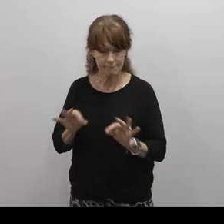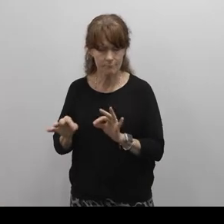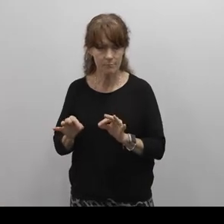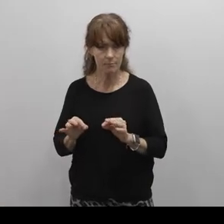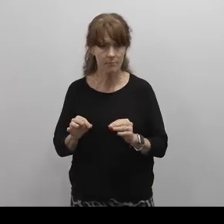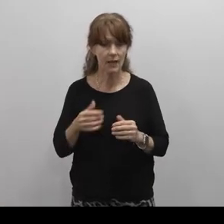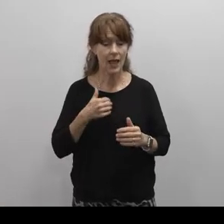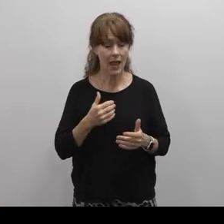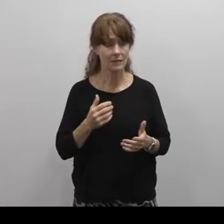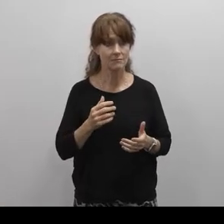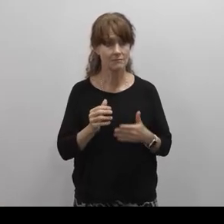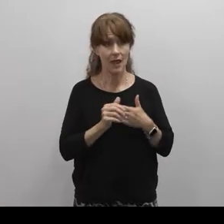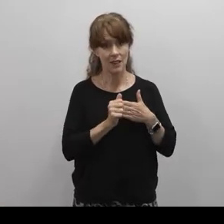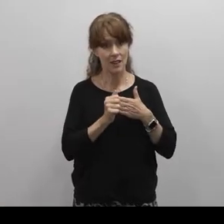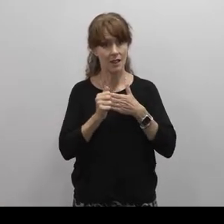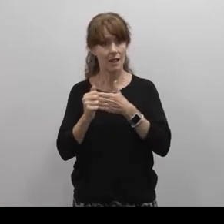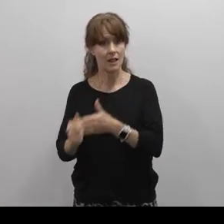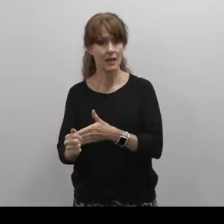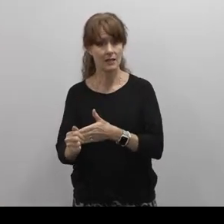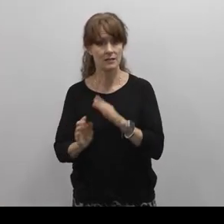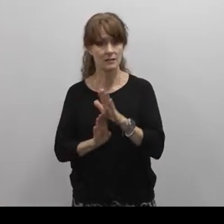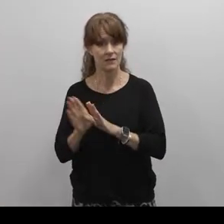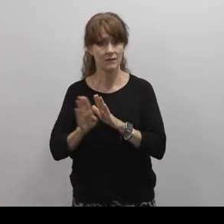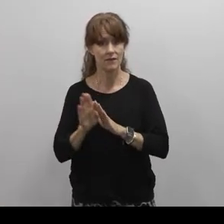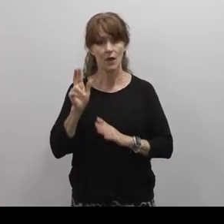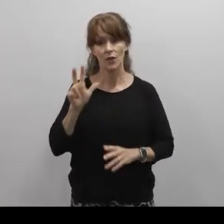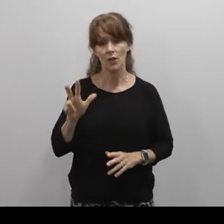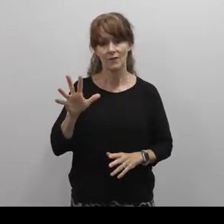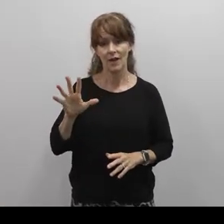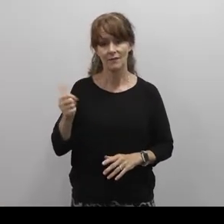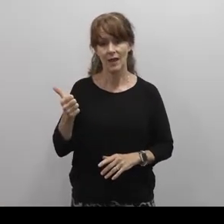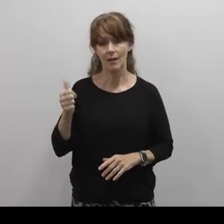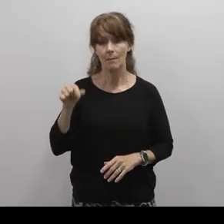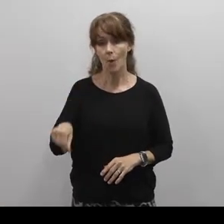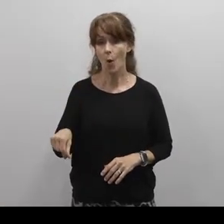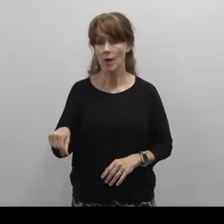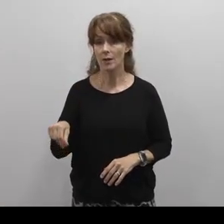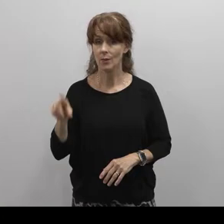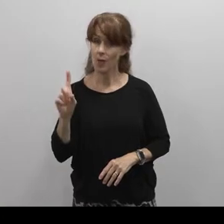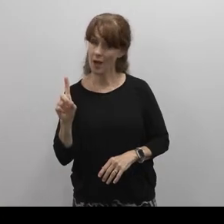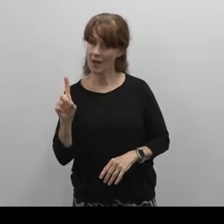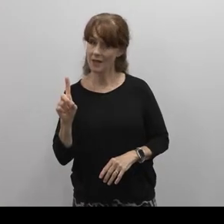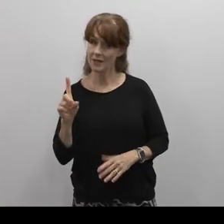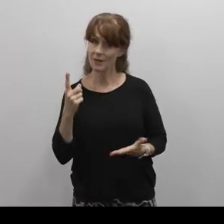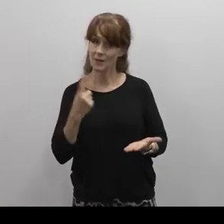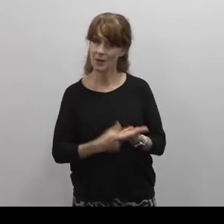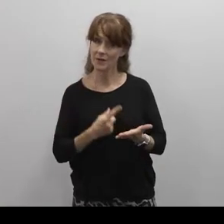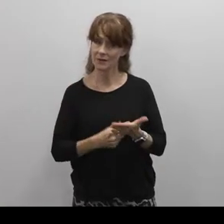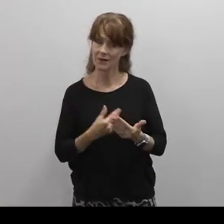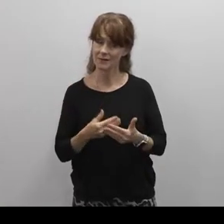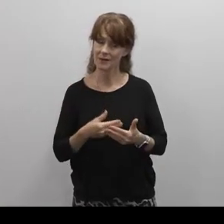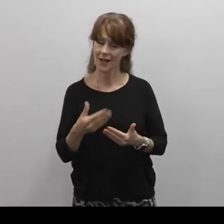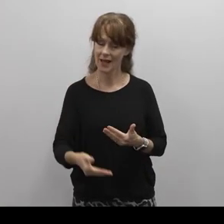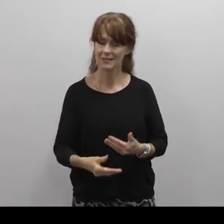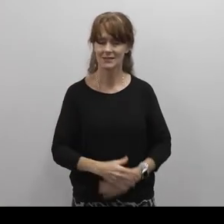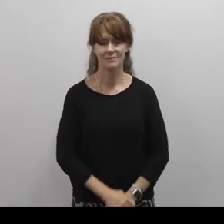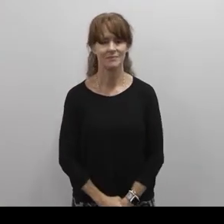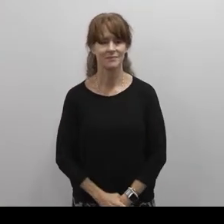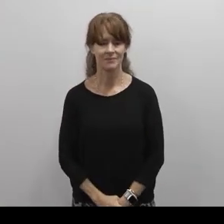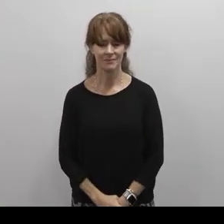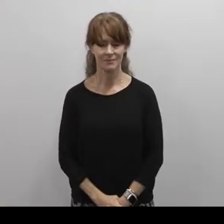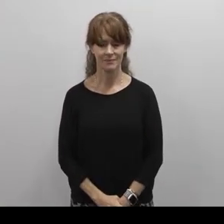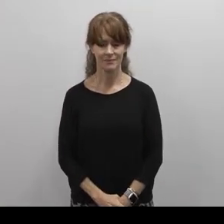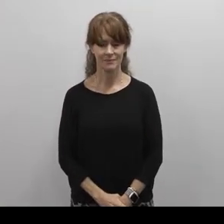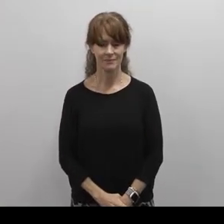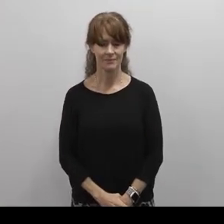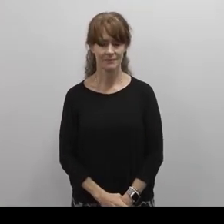us down the path of developing 3510.1, which we want to discuss next. So let's